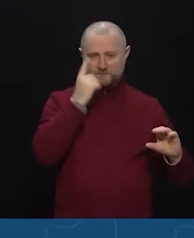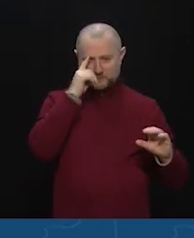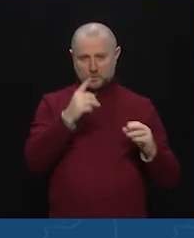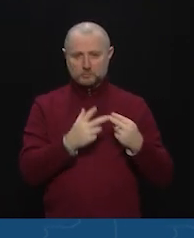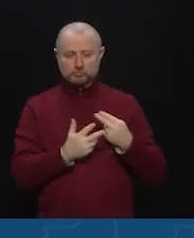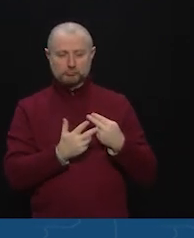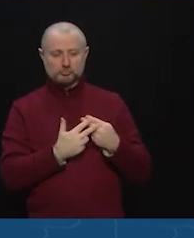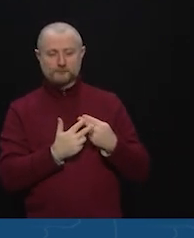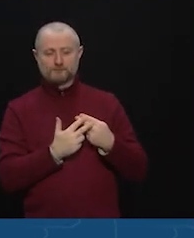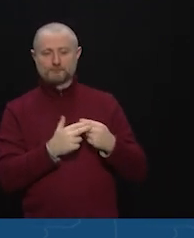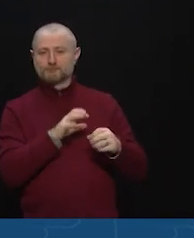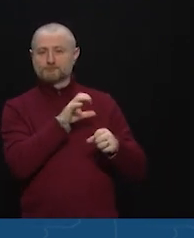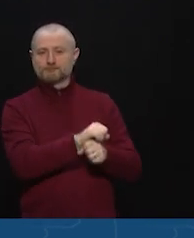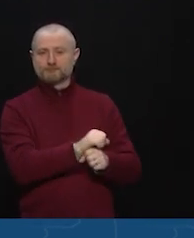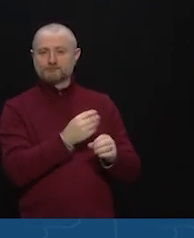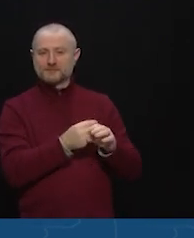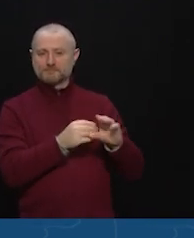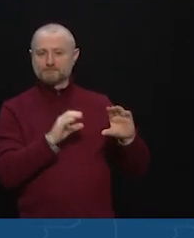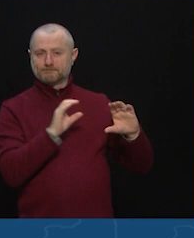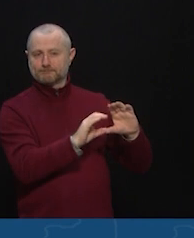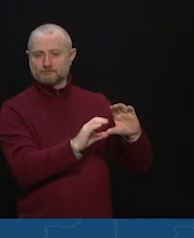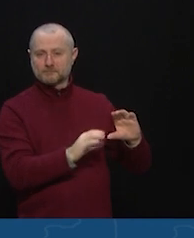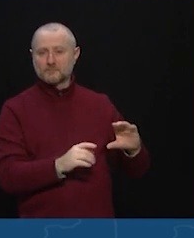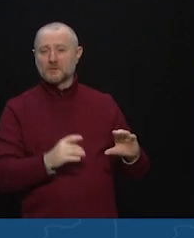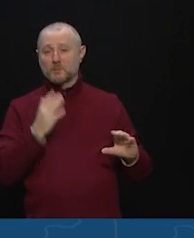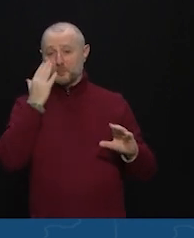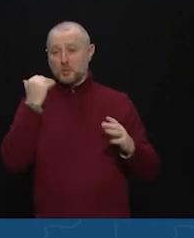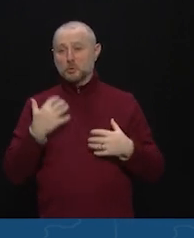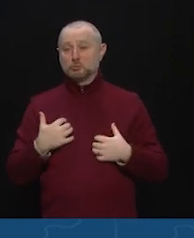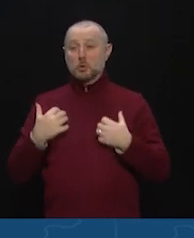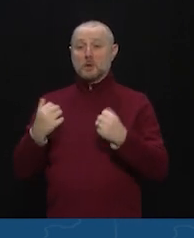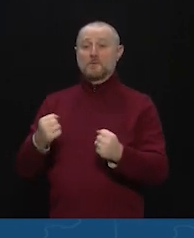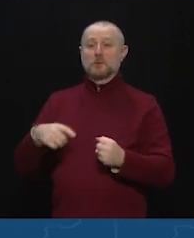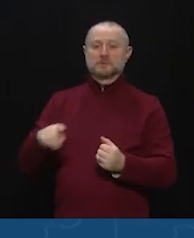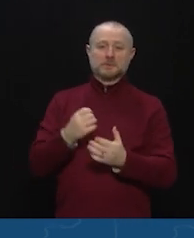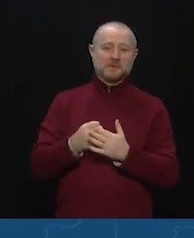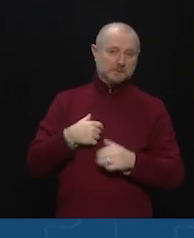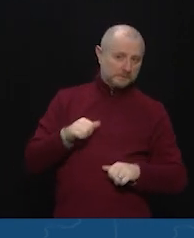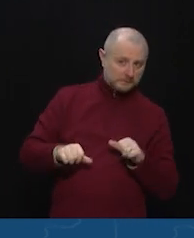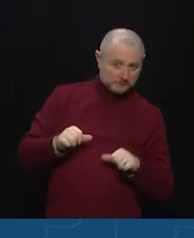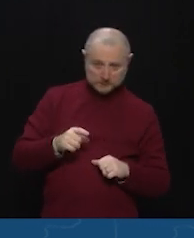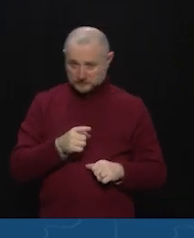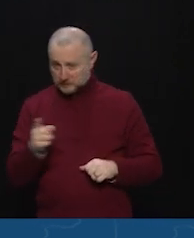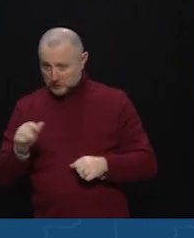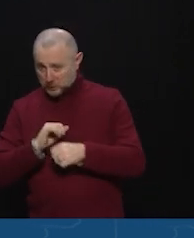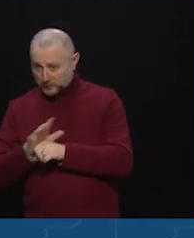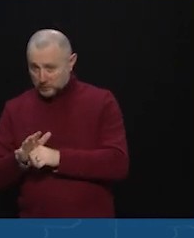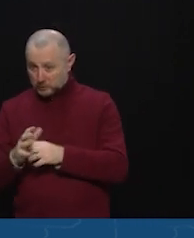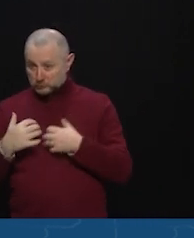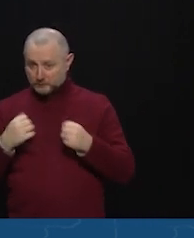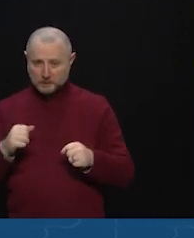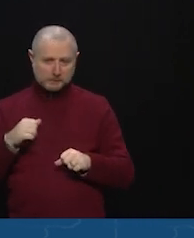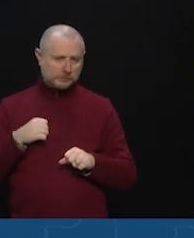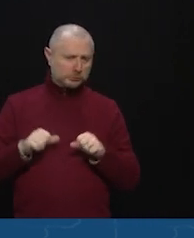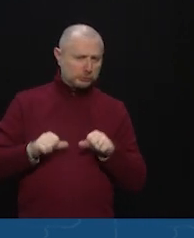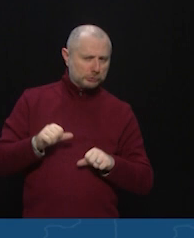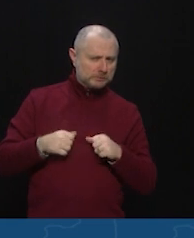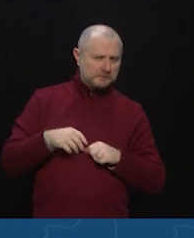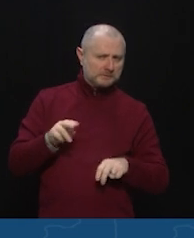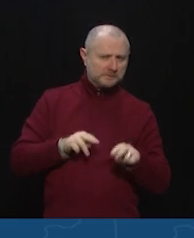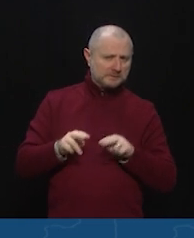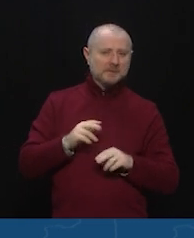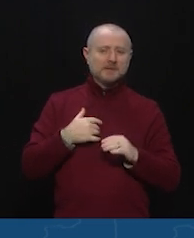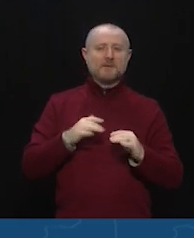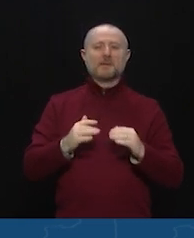The idea was the recovery is uncertain, how we're recovering from the pandemic is uncertain, and the level